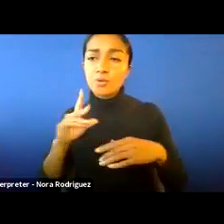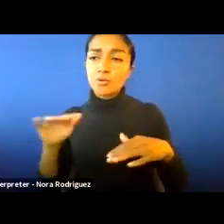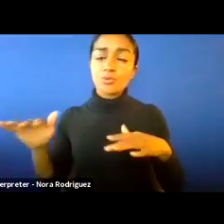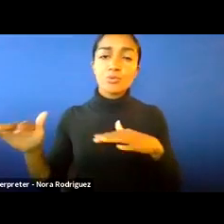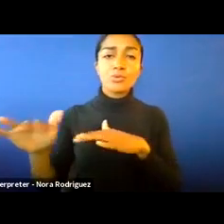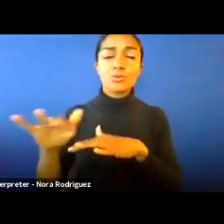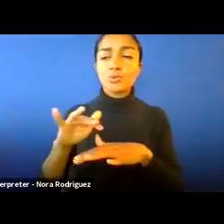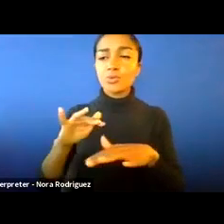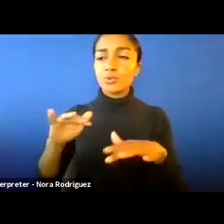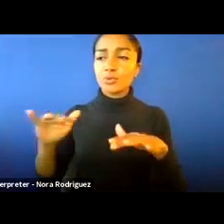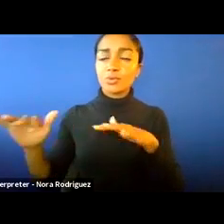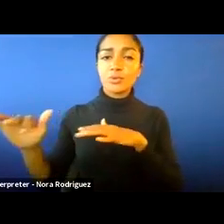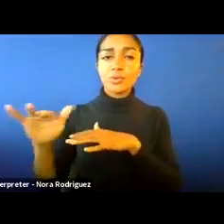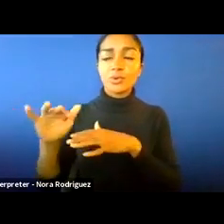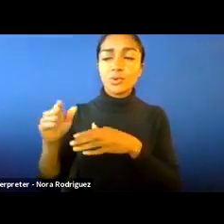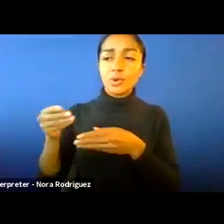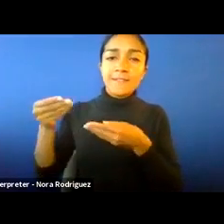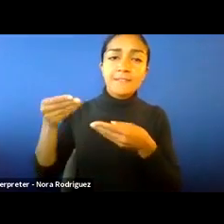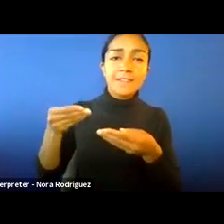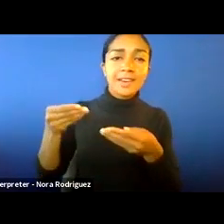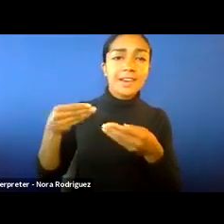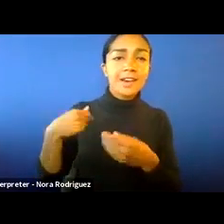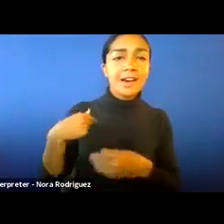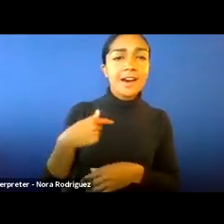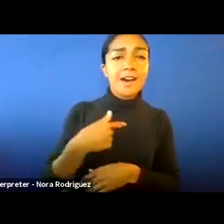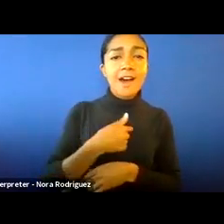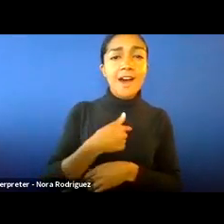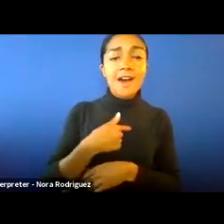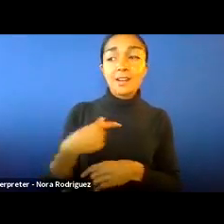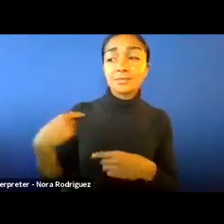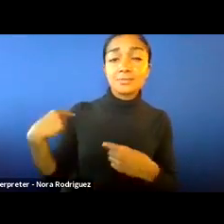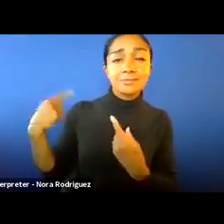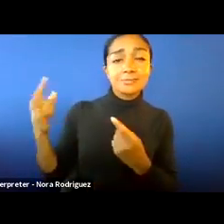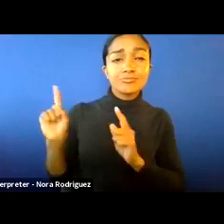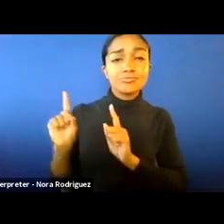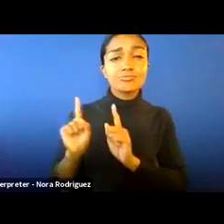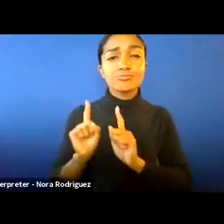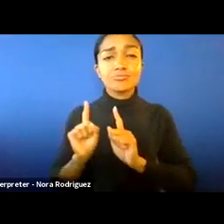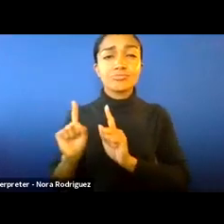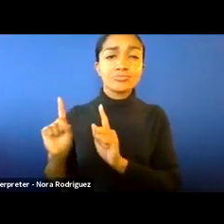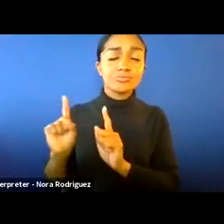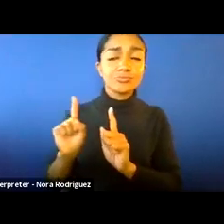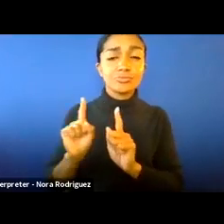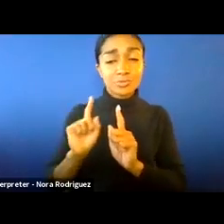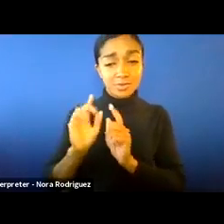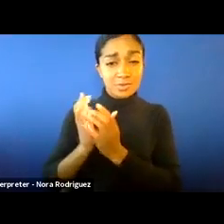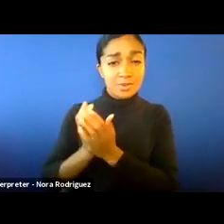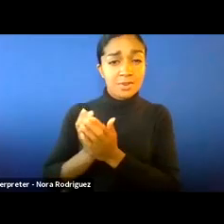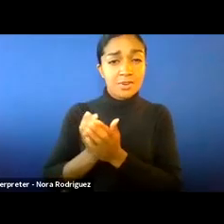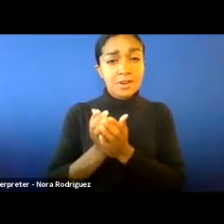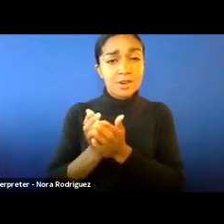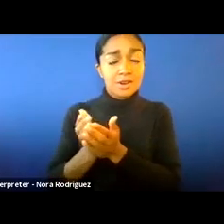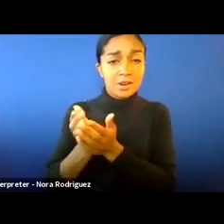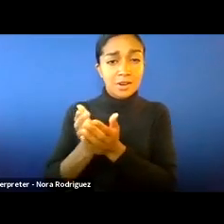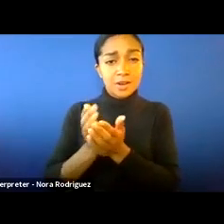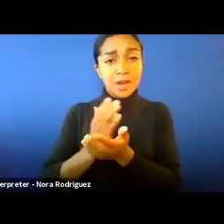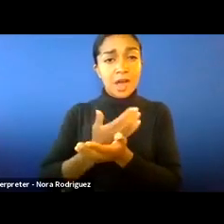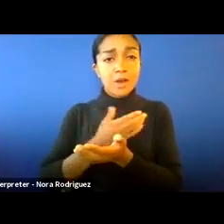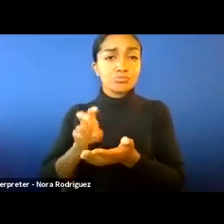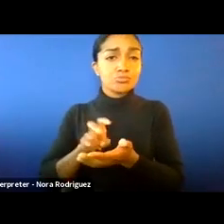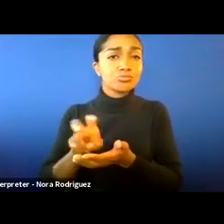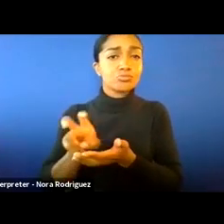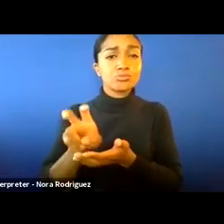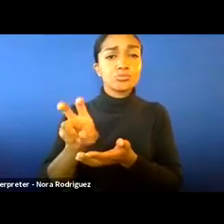who accompanied many of us on our journey to the diaspora, reminding us we were not